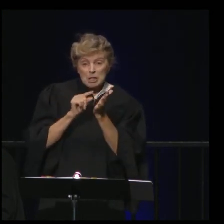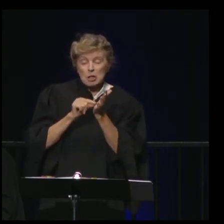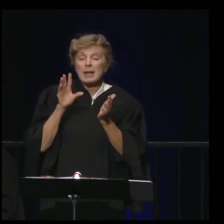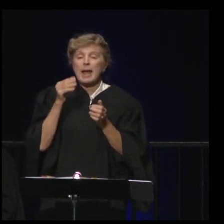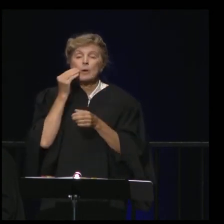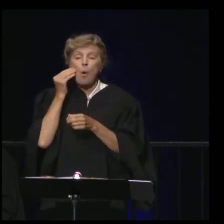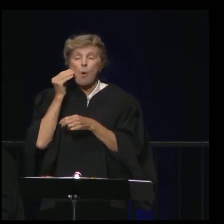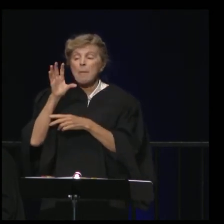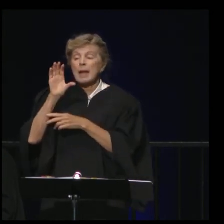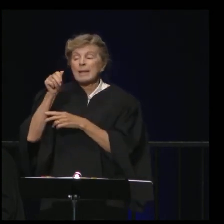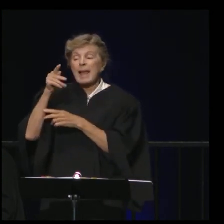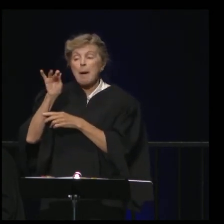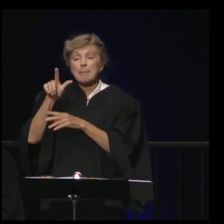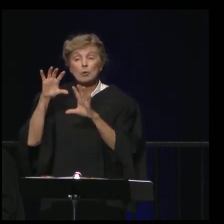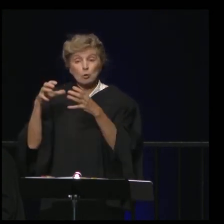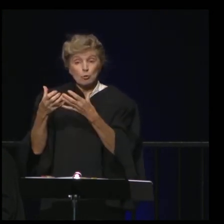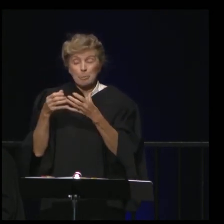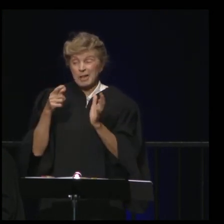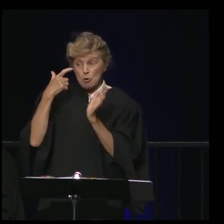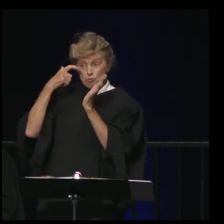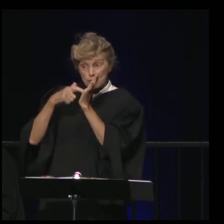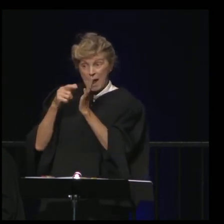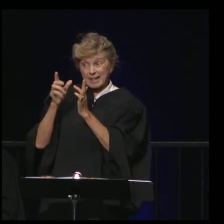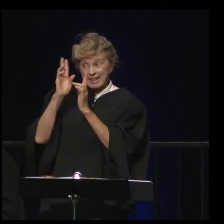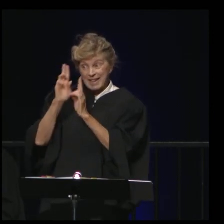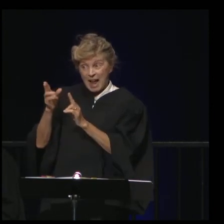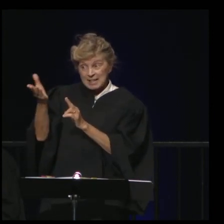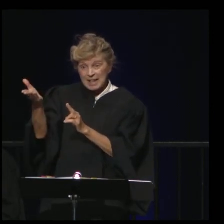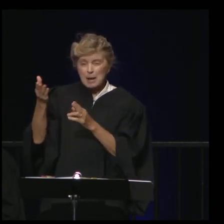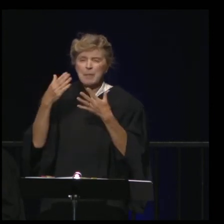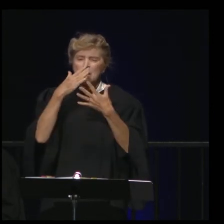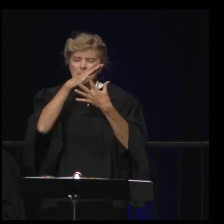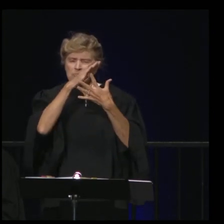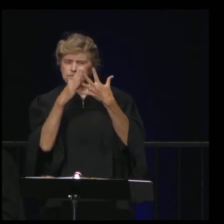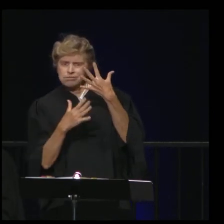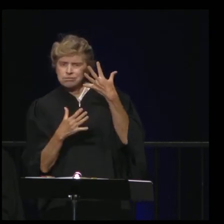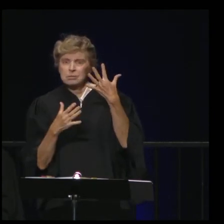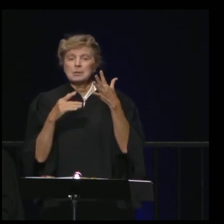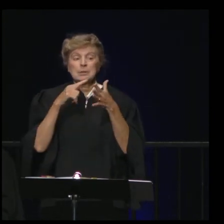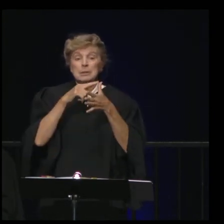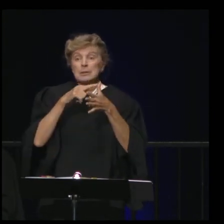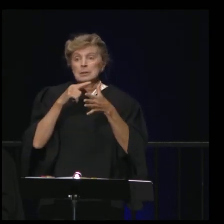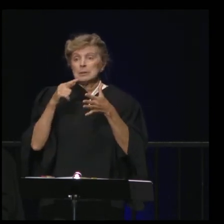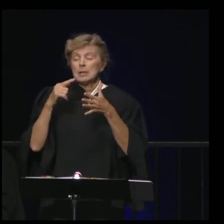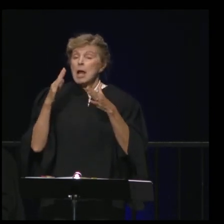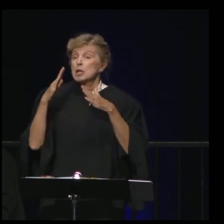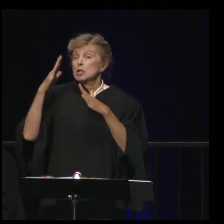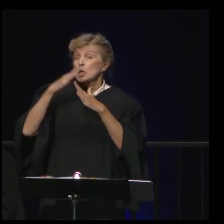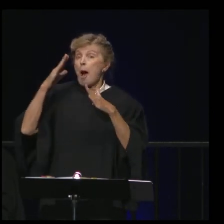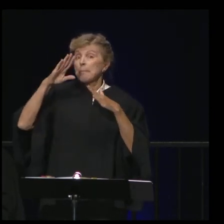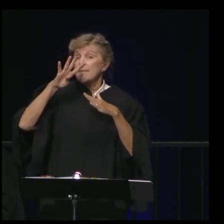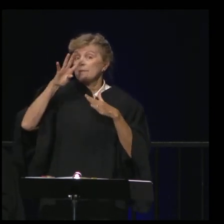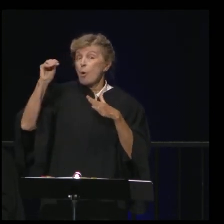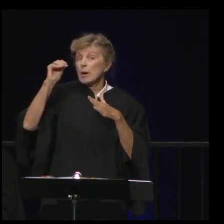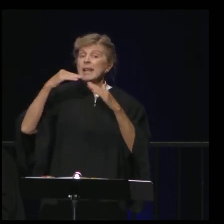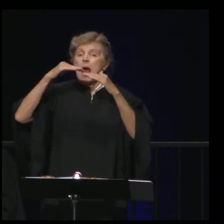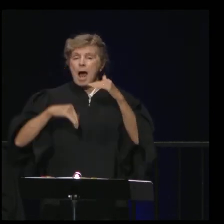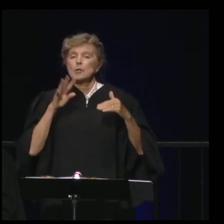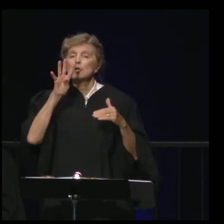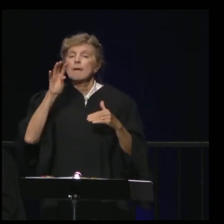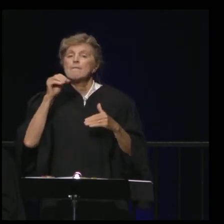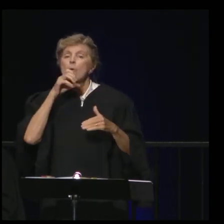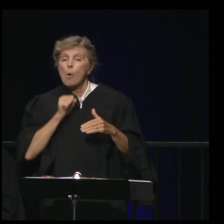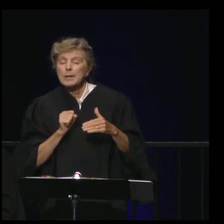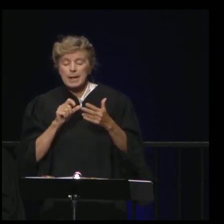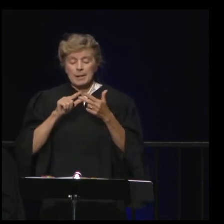Group. He has been recognized on several noteworthy lists, including Canada's Top 40 Under 40, the